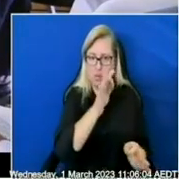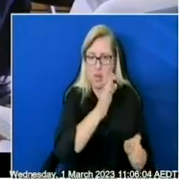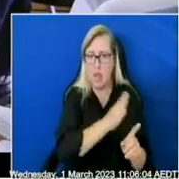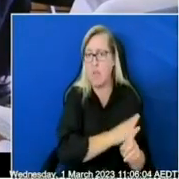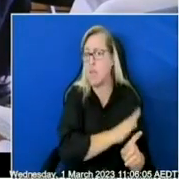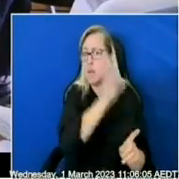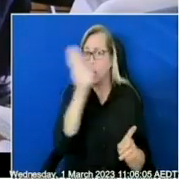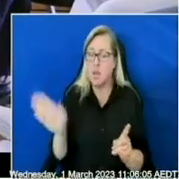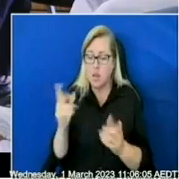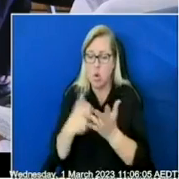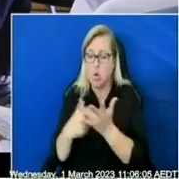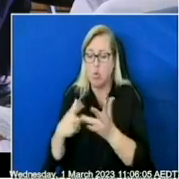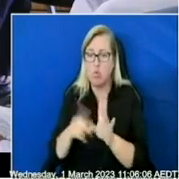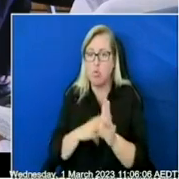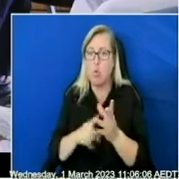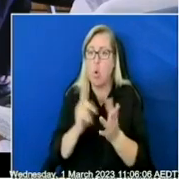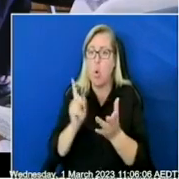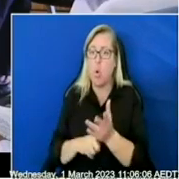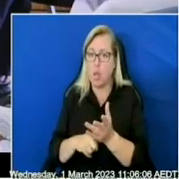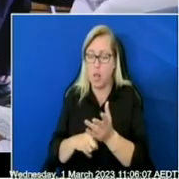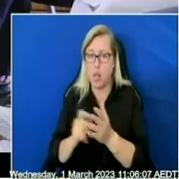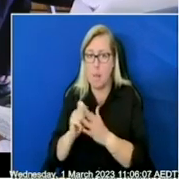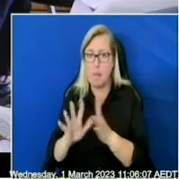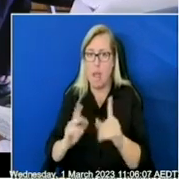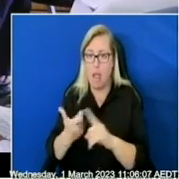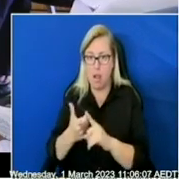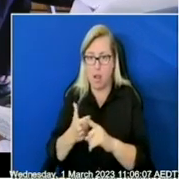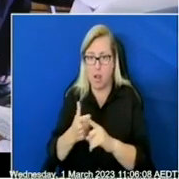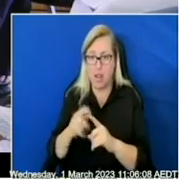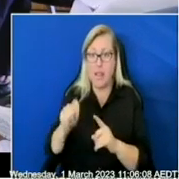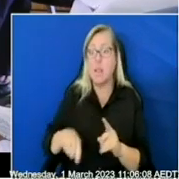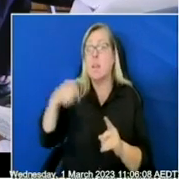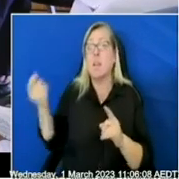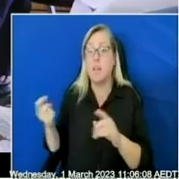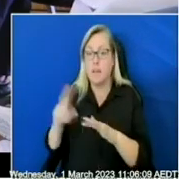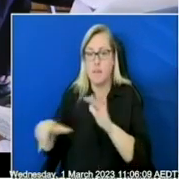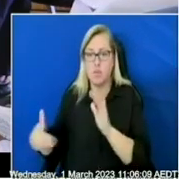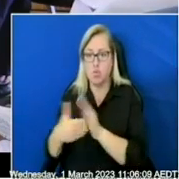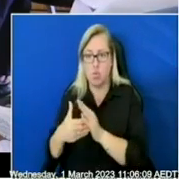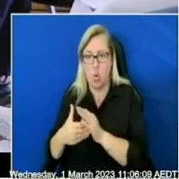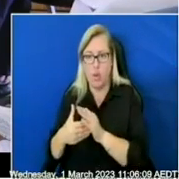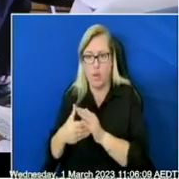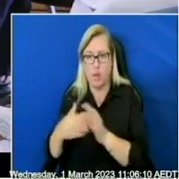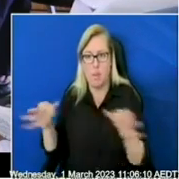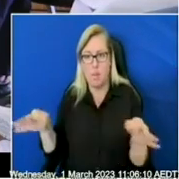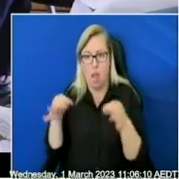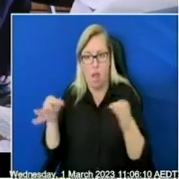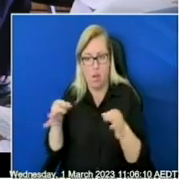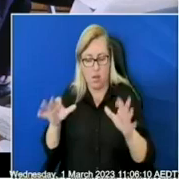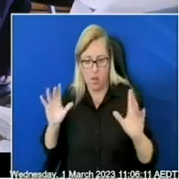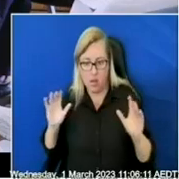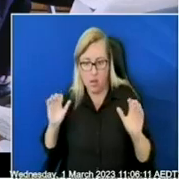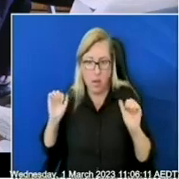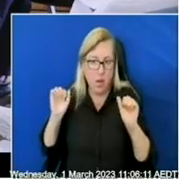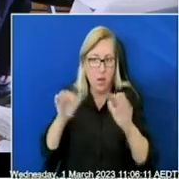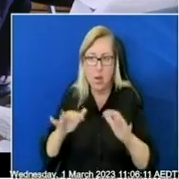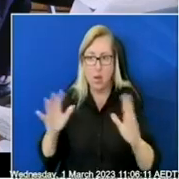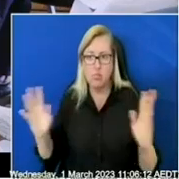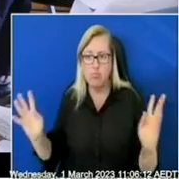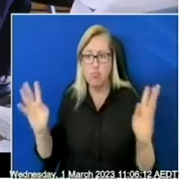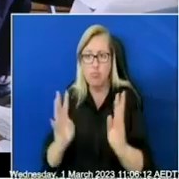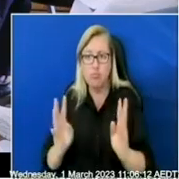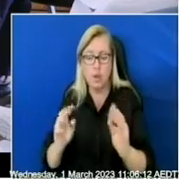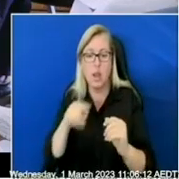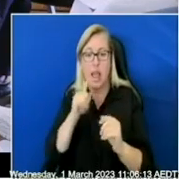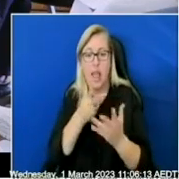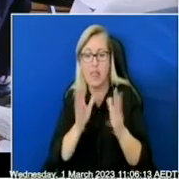where they reconnected with all the other kids who were told their mother was passed away. That was Uncle Wardy. He was